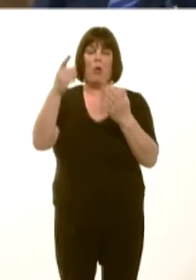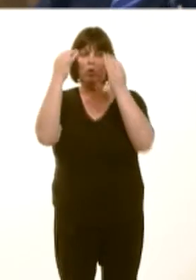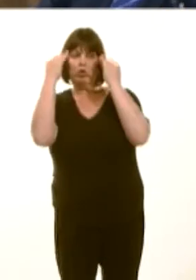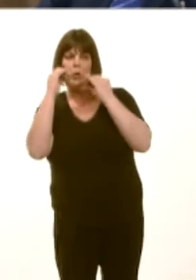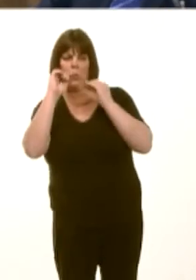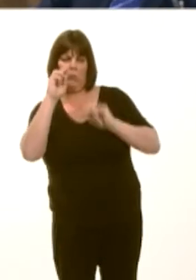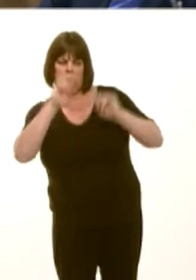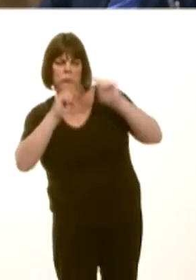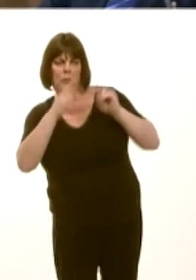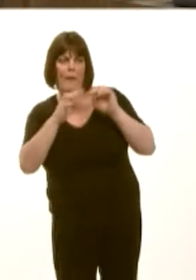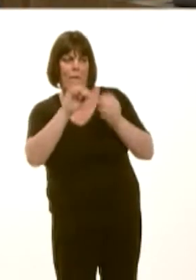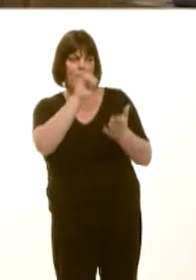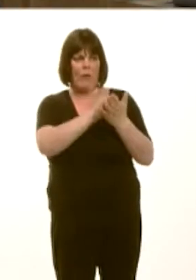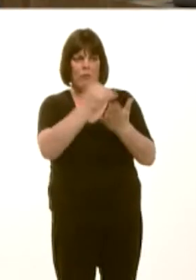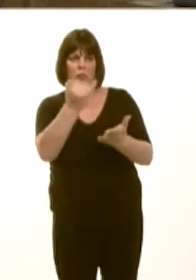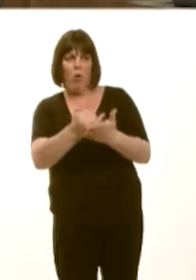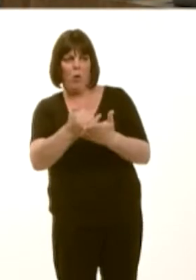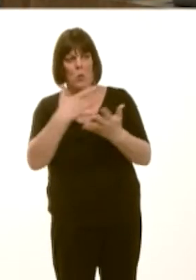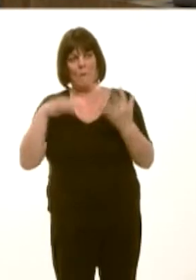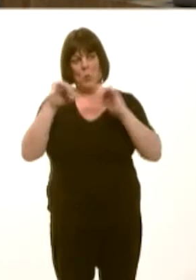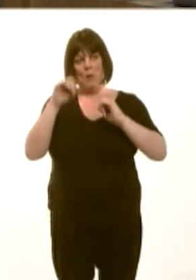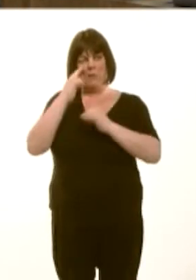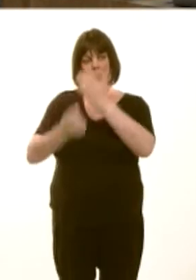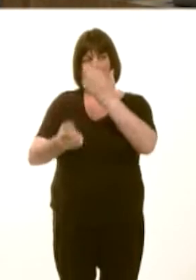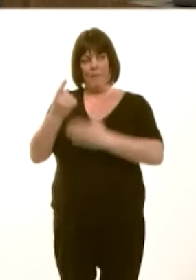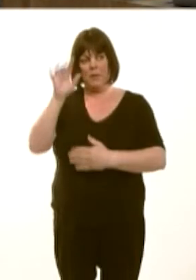the outcome of that. Hugh Griffith.